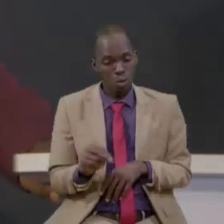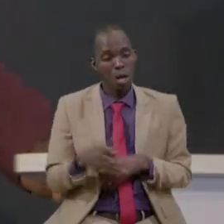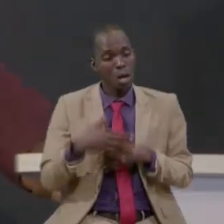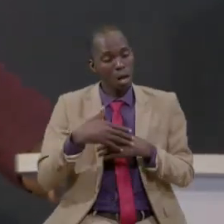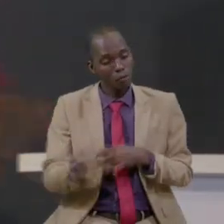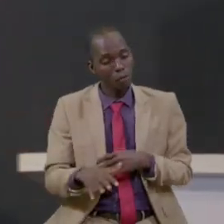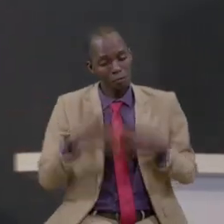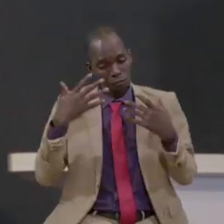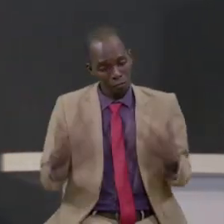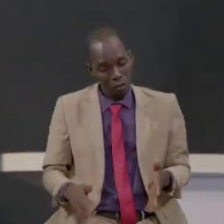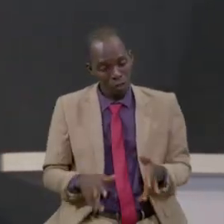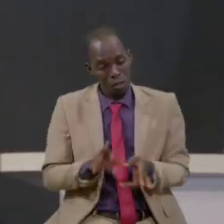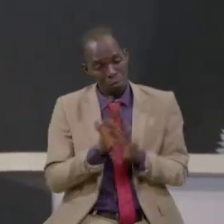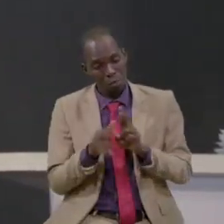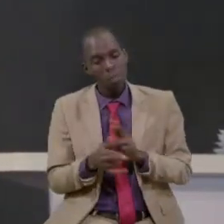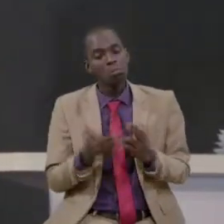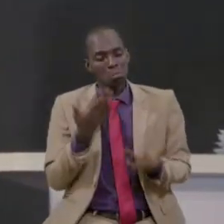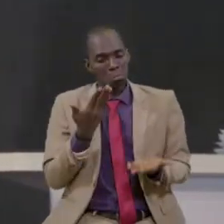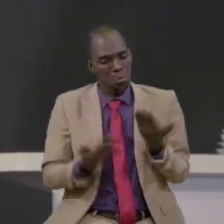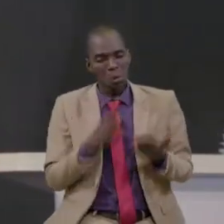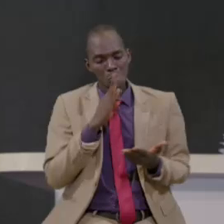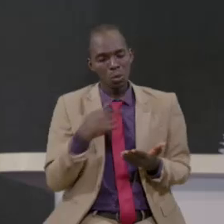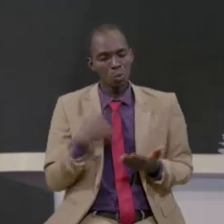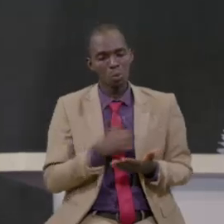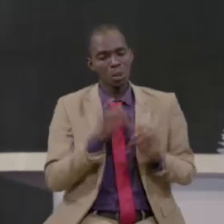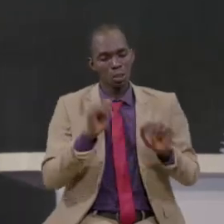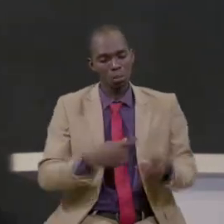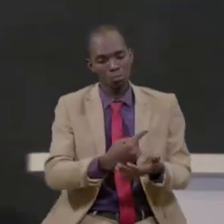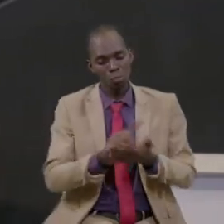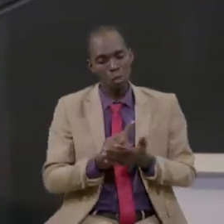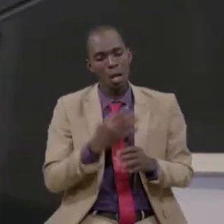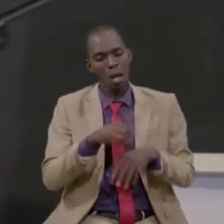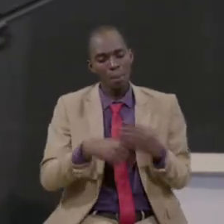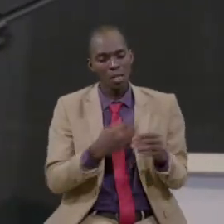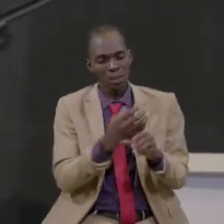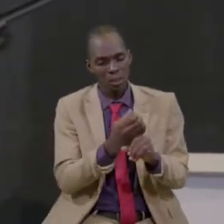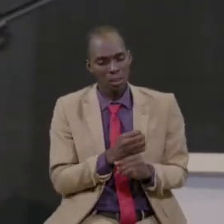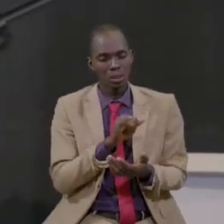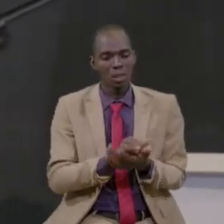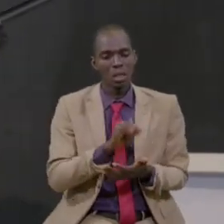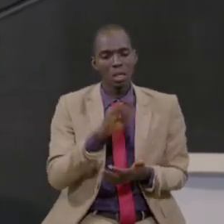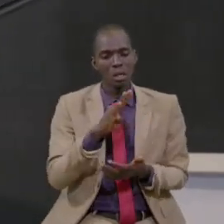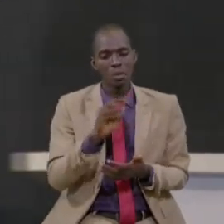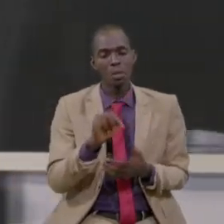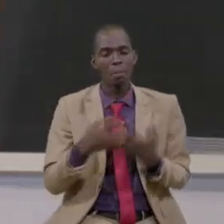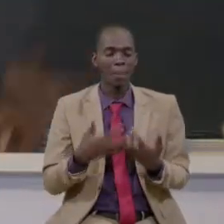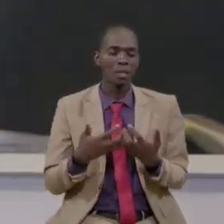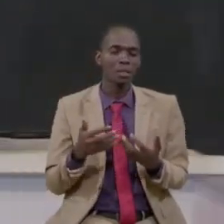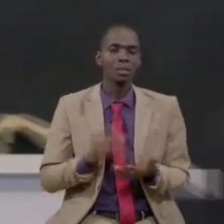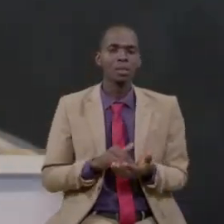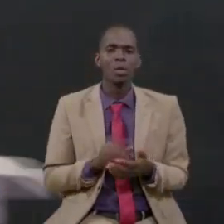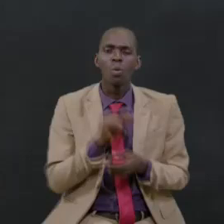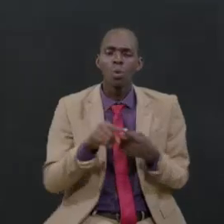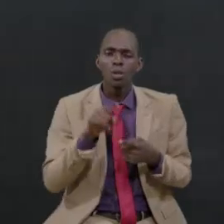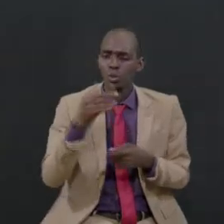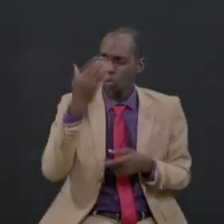your soul. When you know, when you see that somebody is gone astray, you don't just keep on